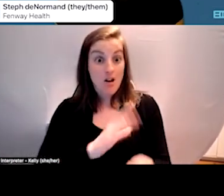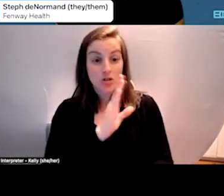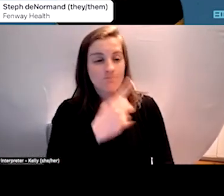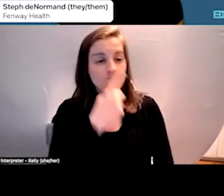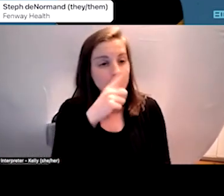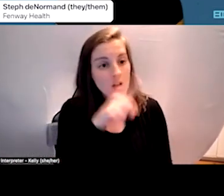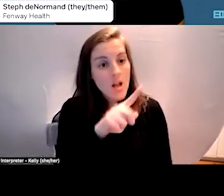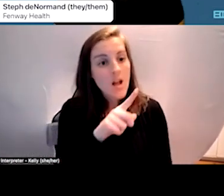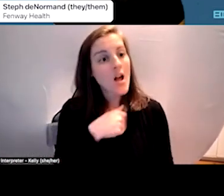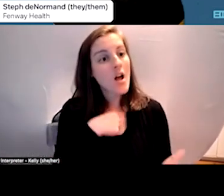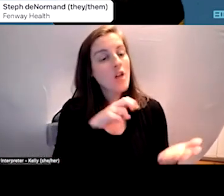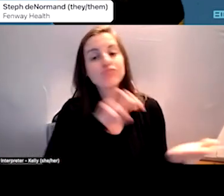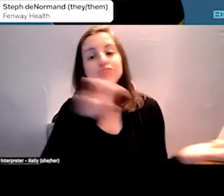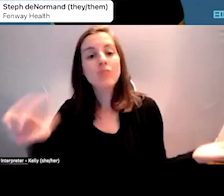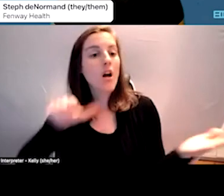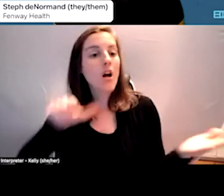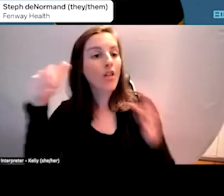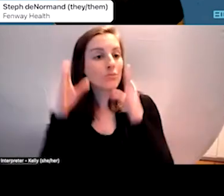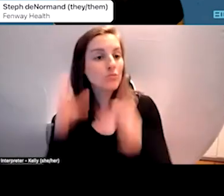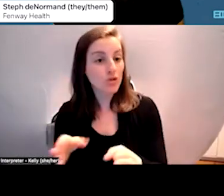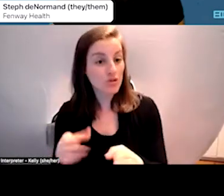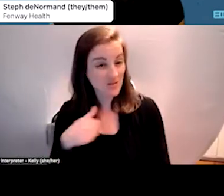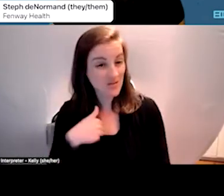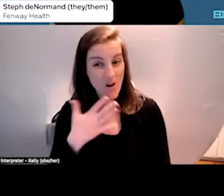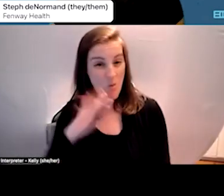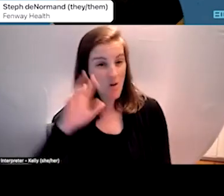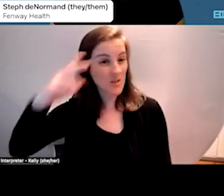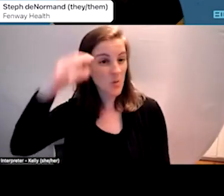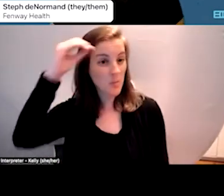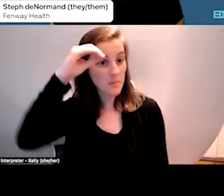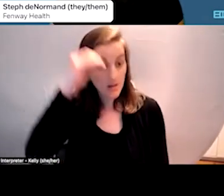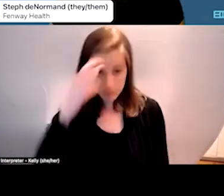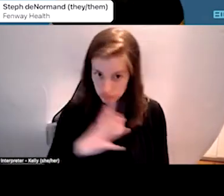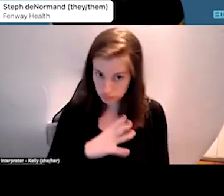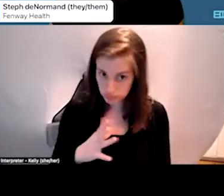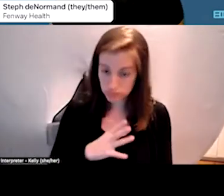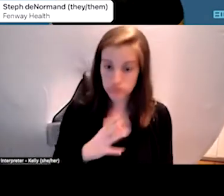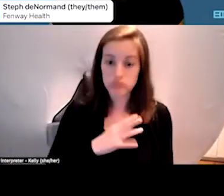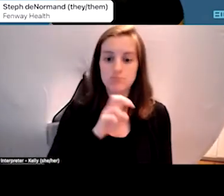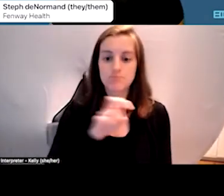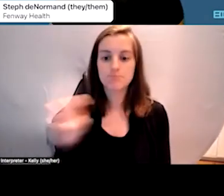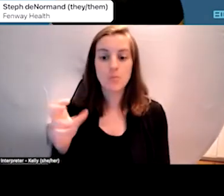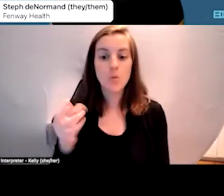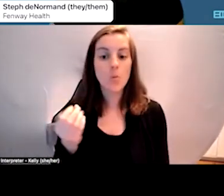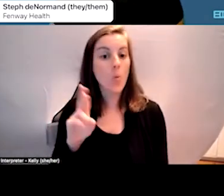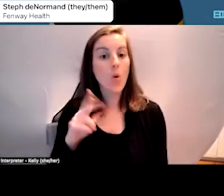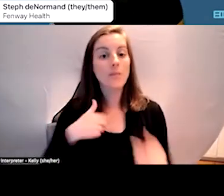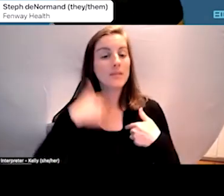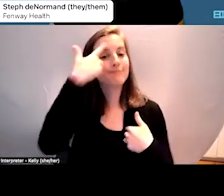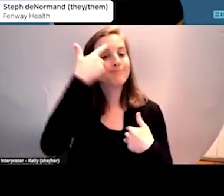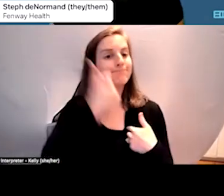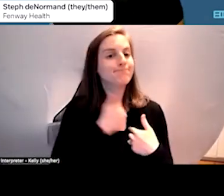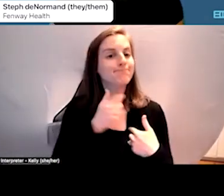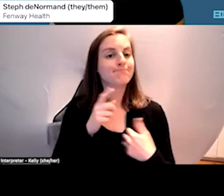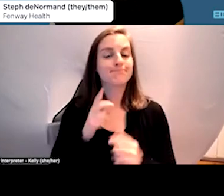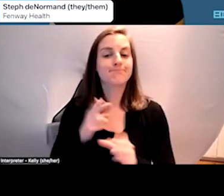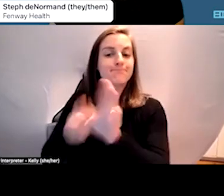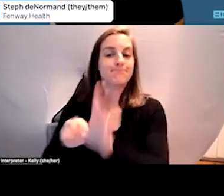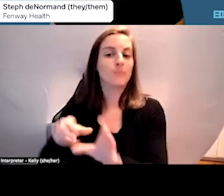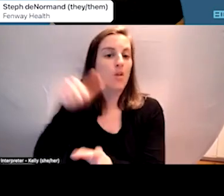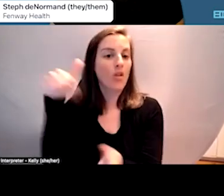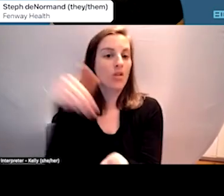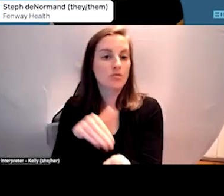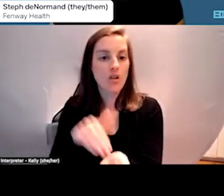else, so I can hear someone else's opinion, or if it is something where you just go see somebody else and see what they